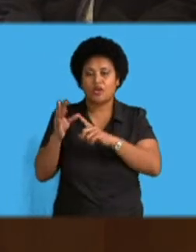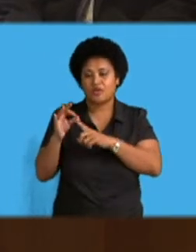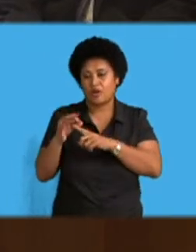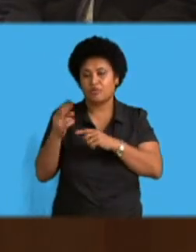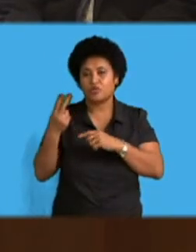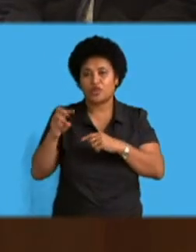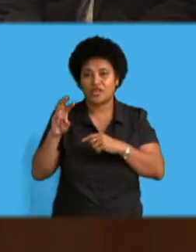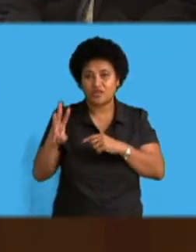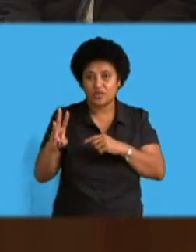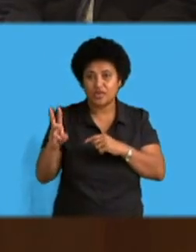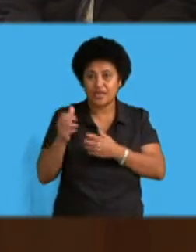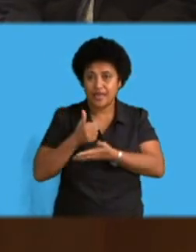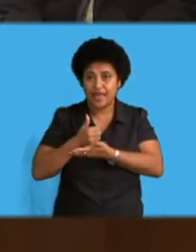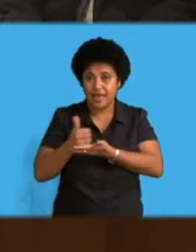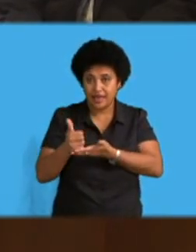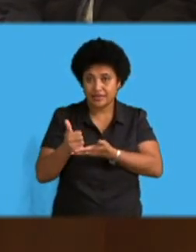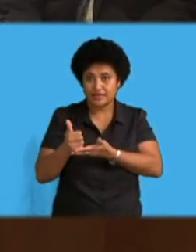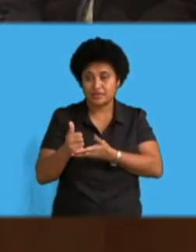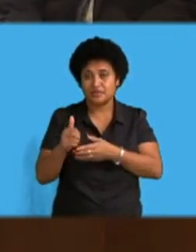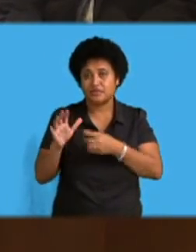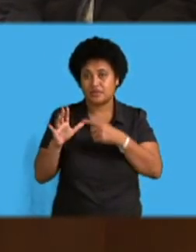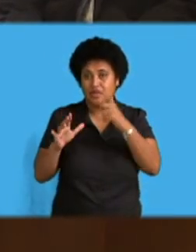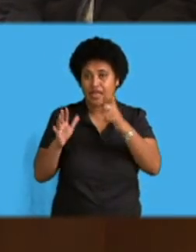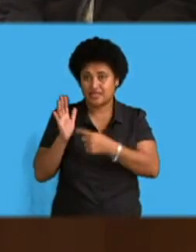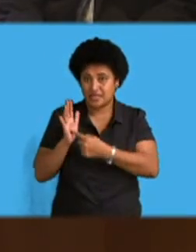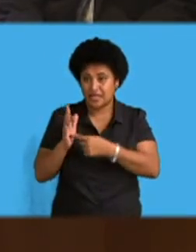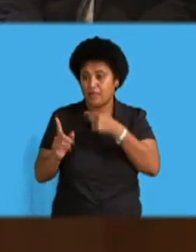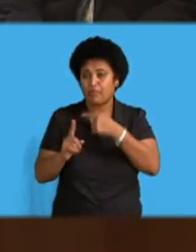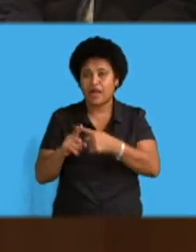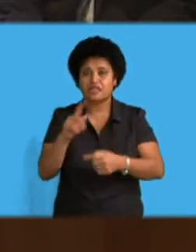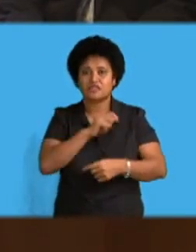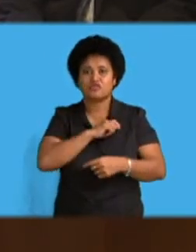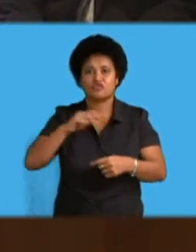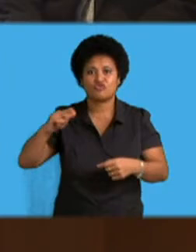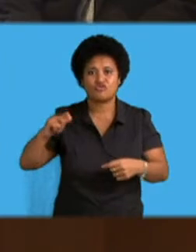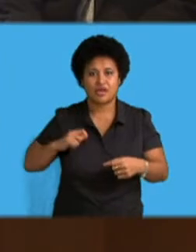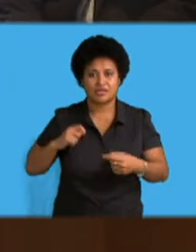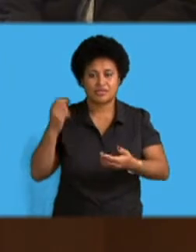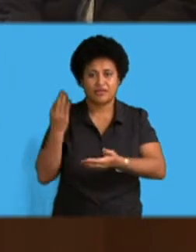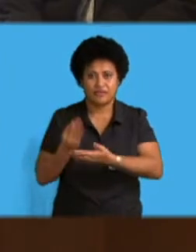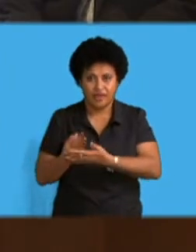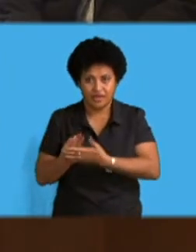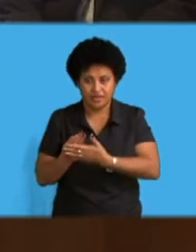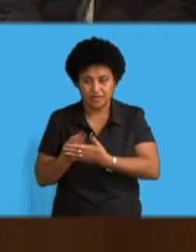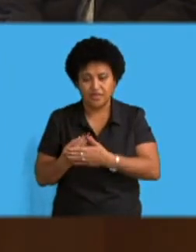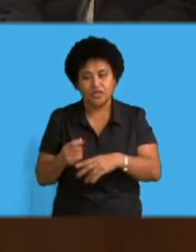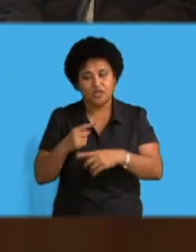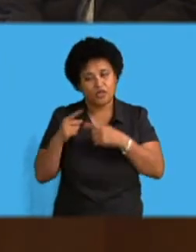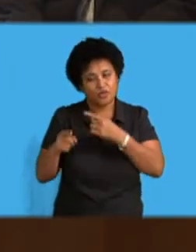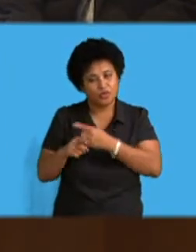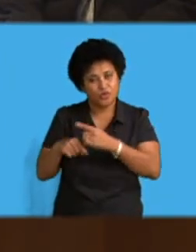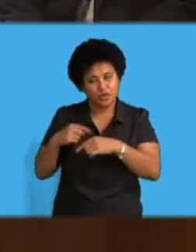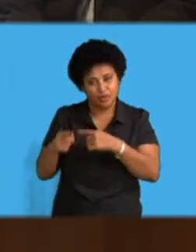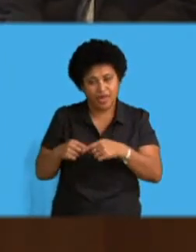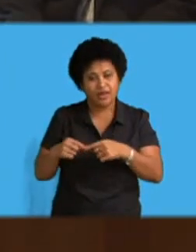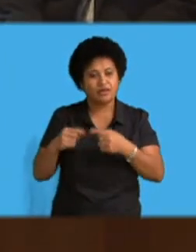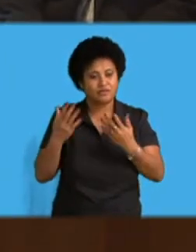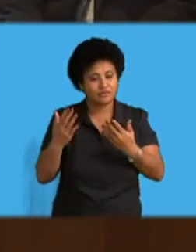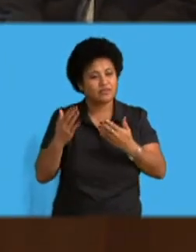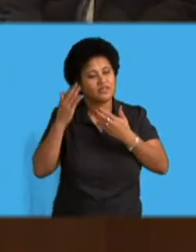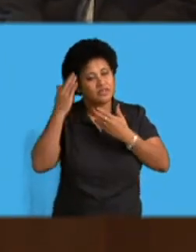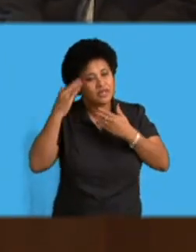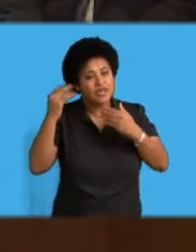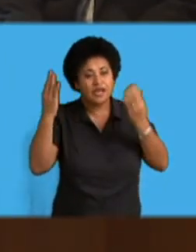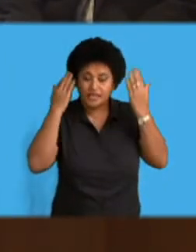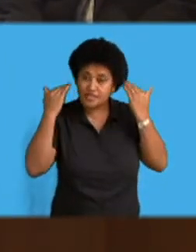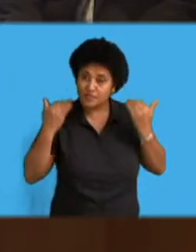Presidency Trust Fund. We also highlighted the three key areas for Fijian presidency, which includes, Honourable Deputy Speaker, expediting